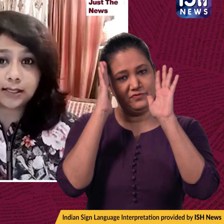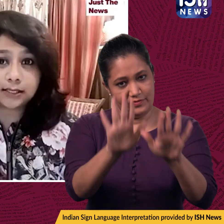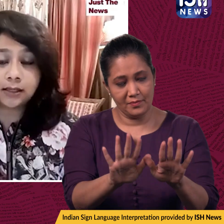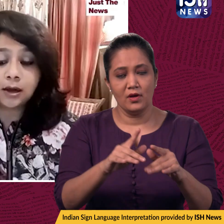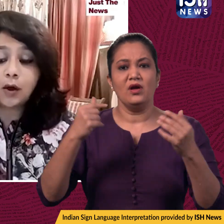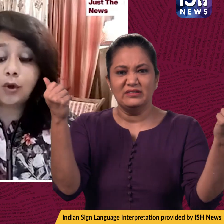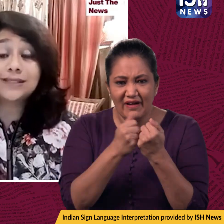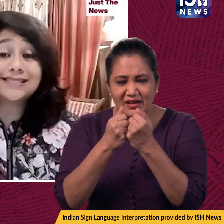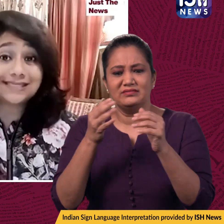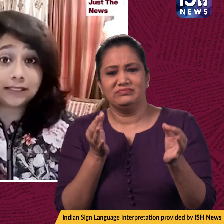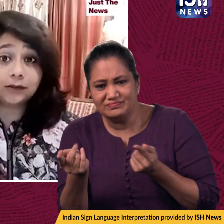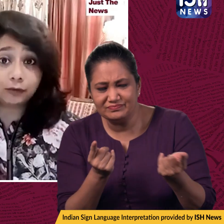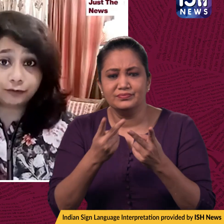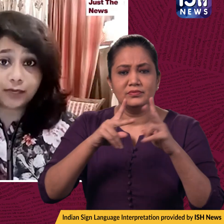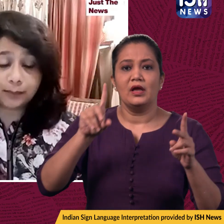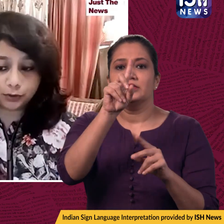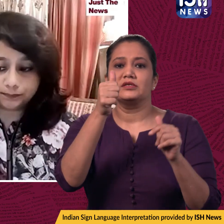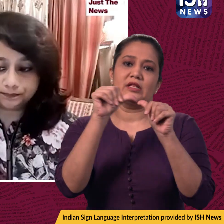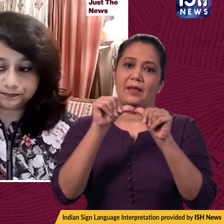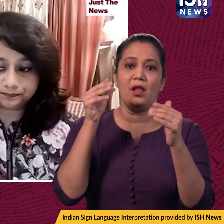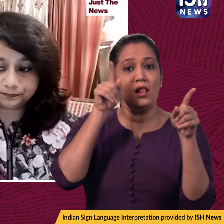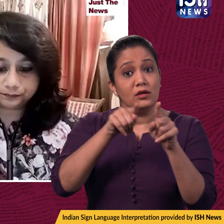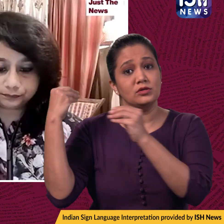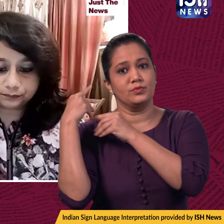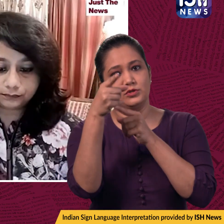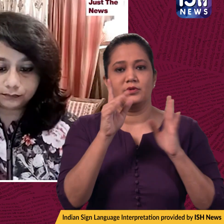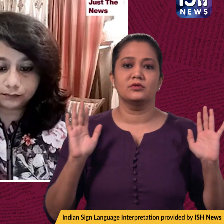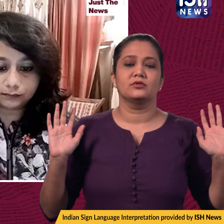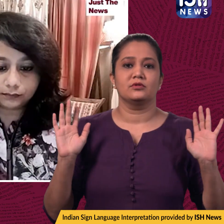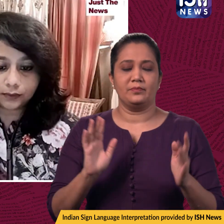booked for rioting on the 16th of April.